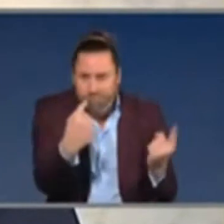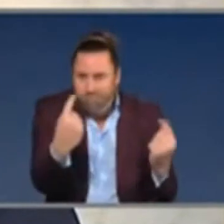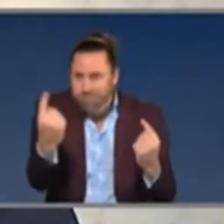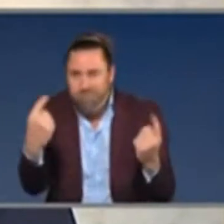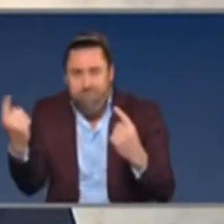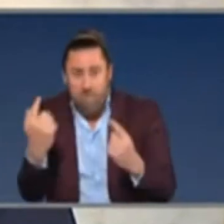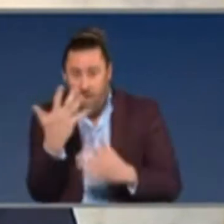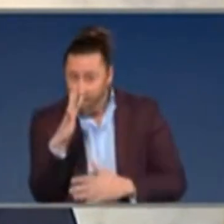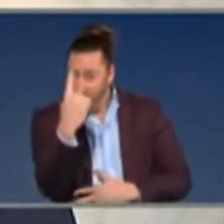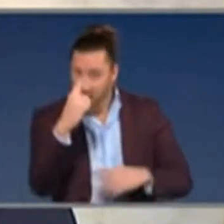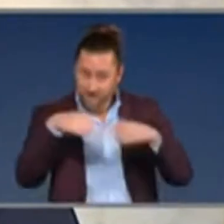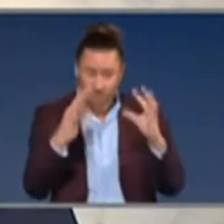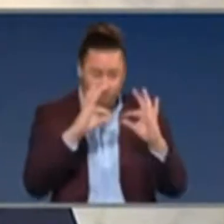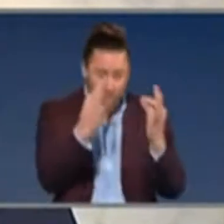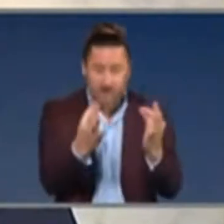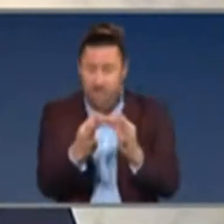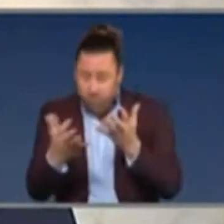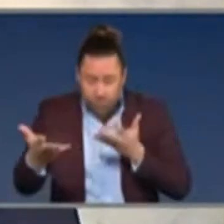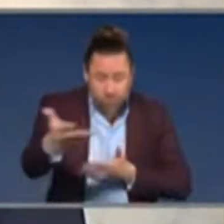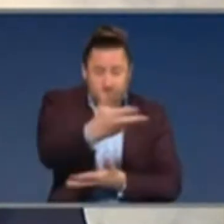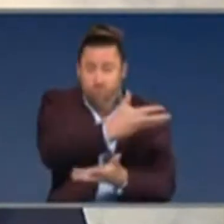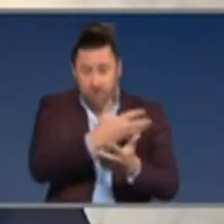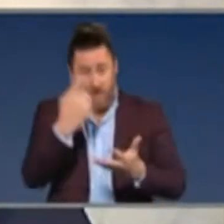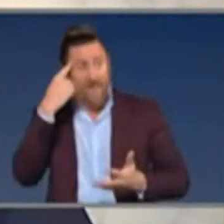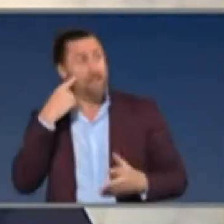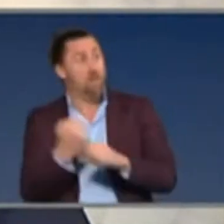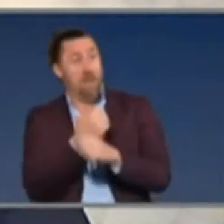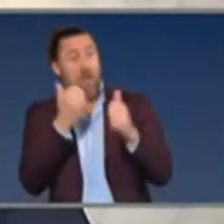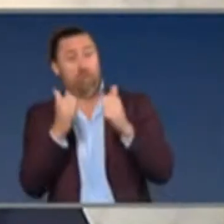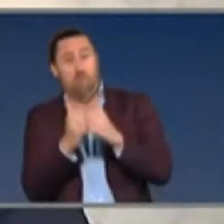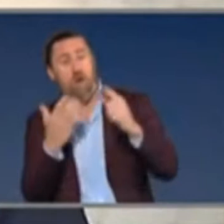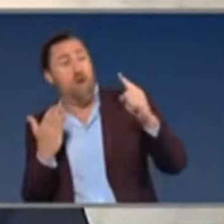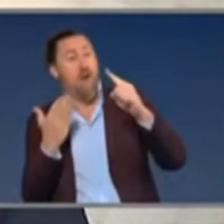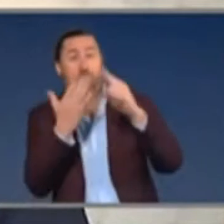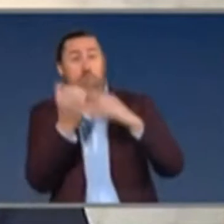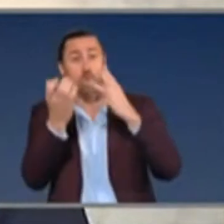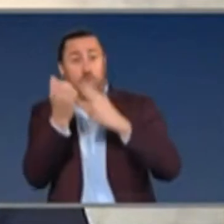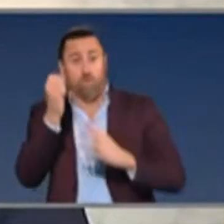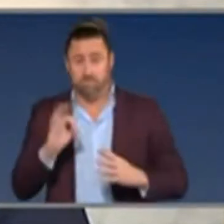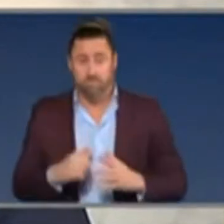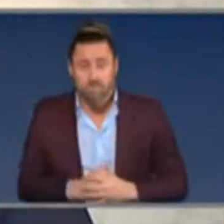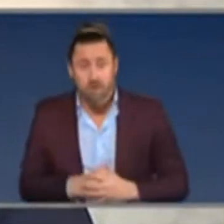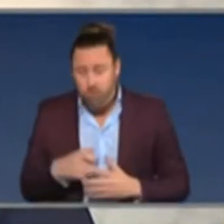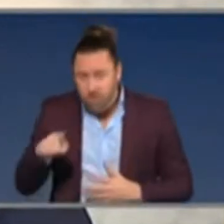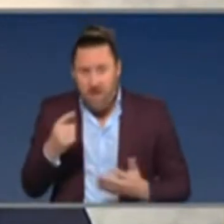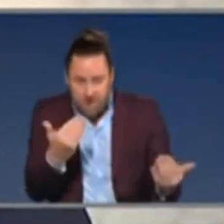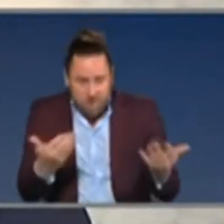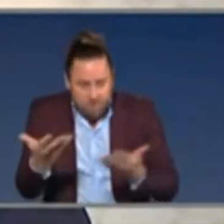significant leaders to the table to agree on the targets that we have within the agreement, including incarceration